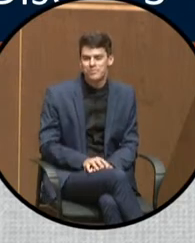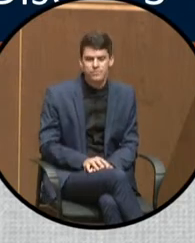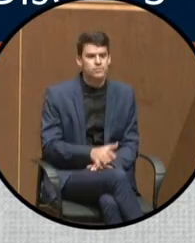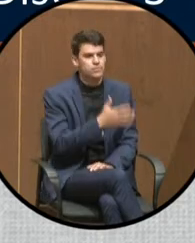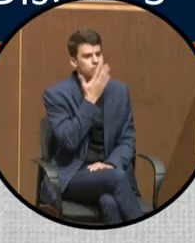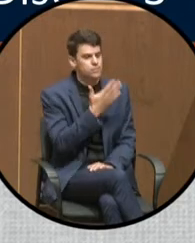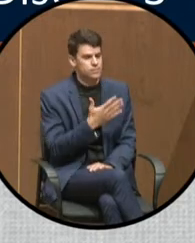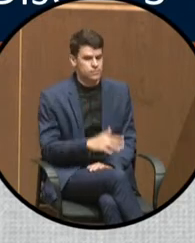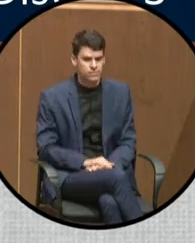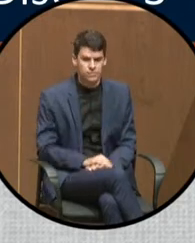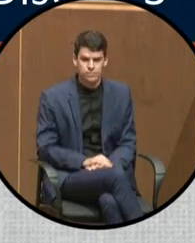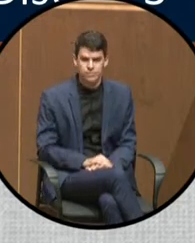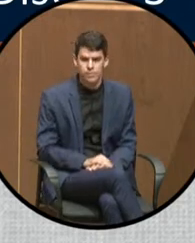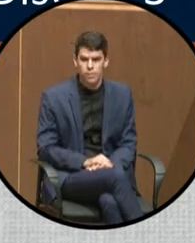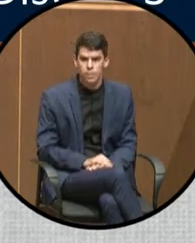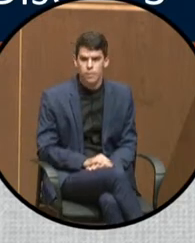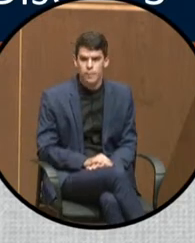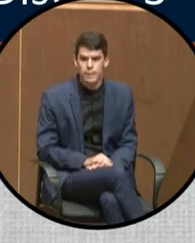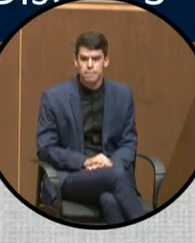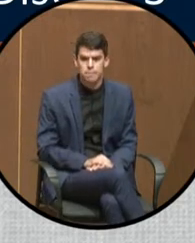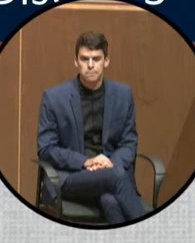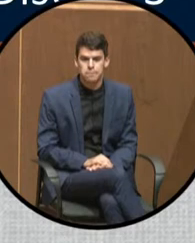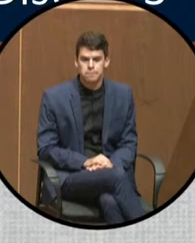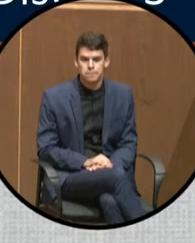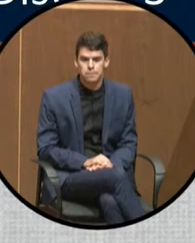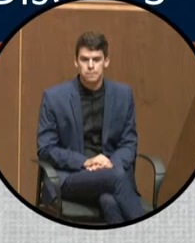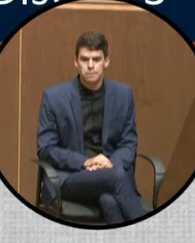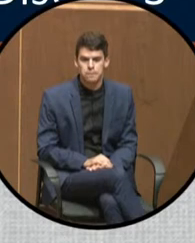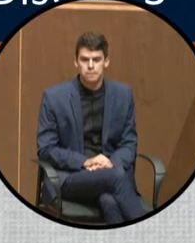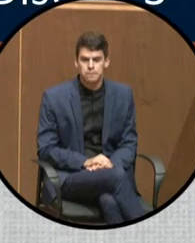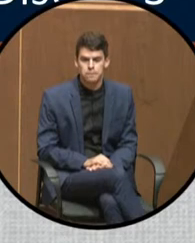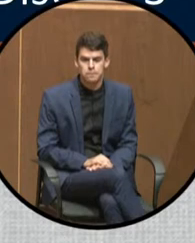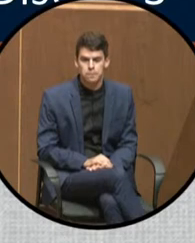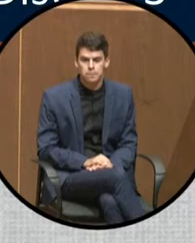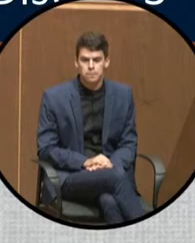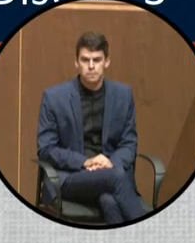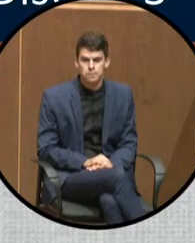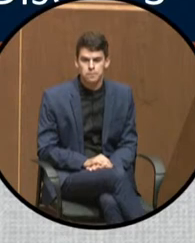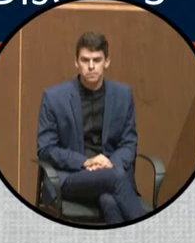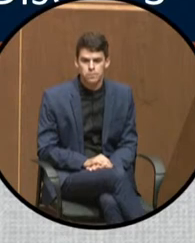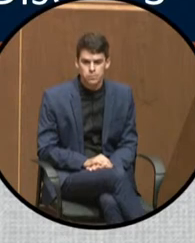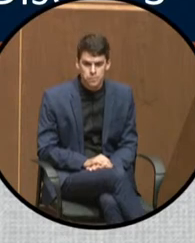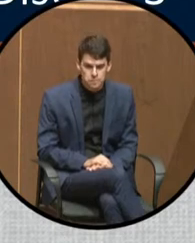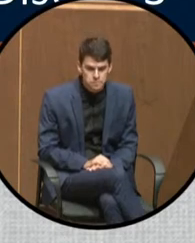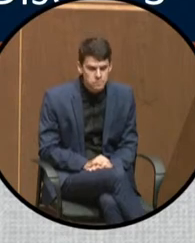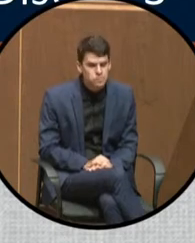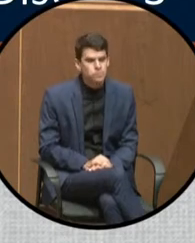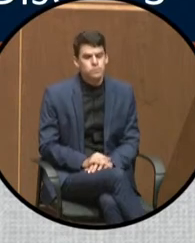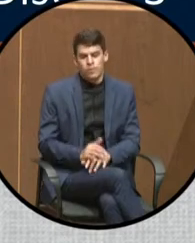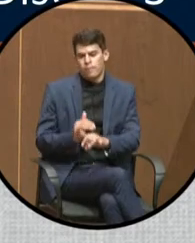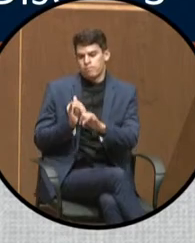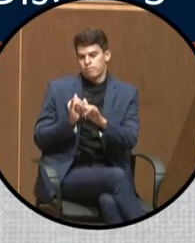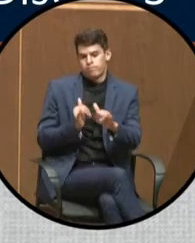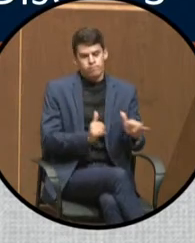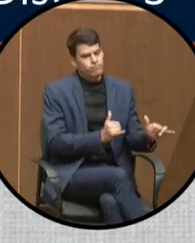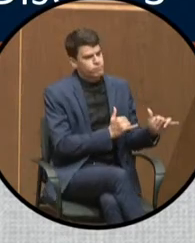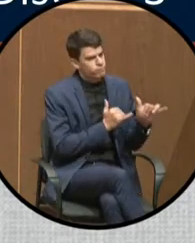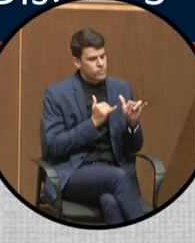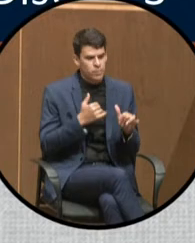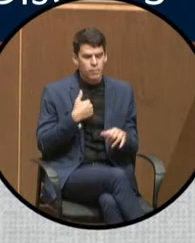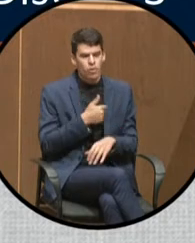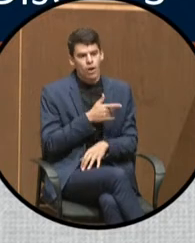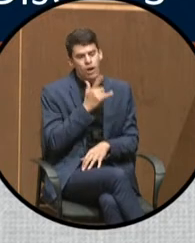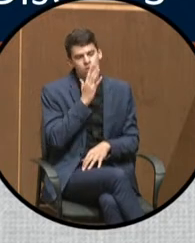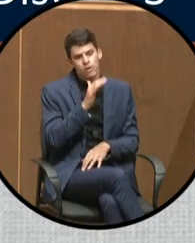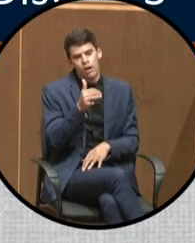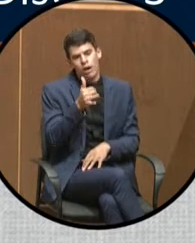Thank you. So just like all of the other board members, I have received hundreds